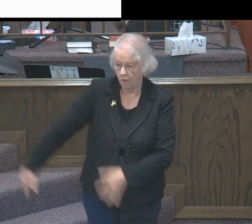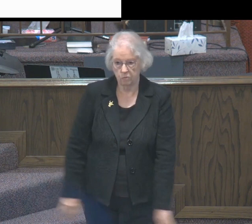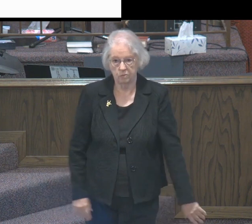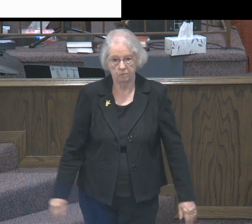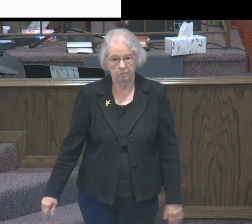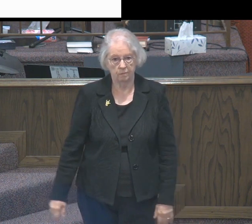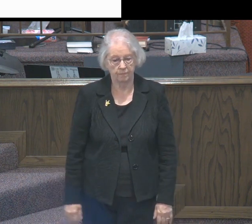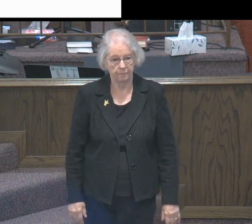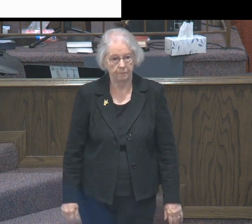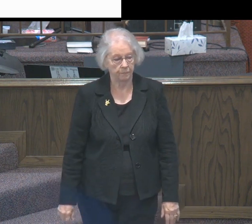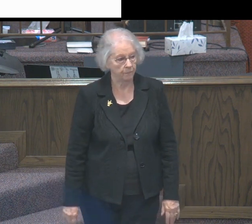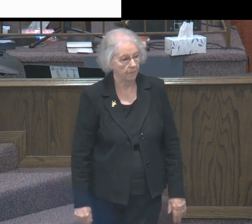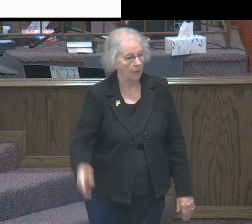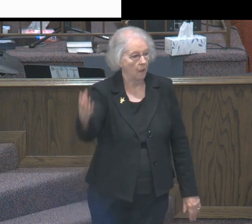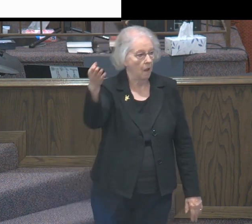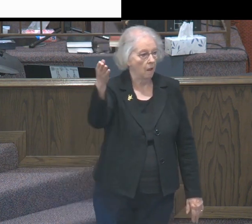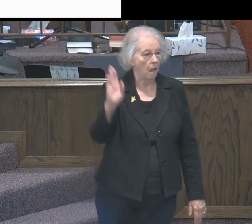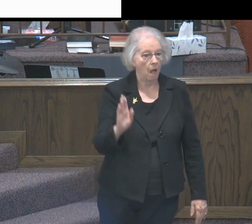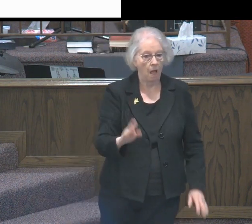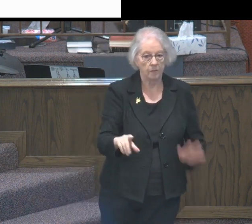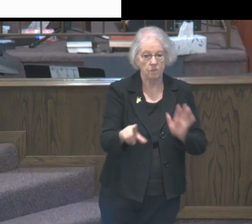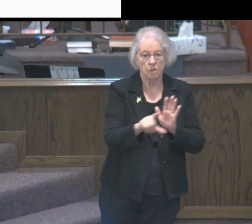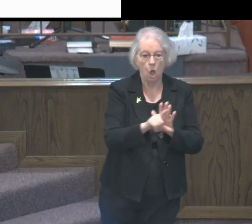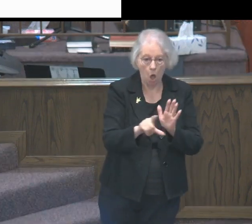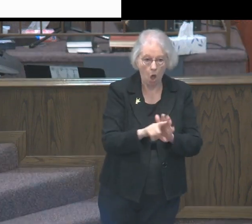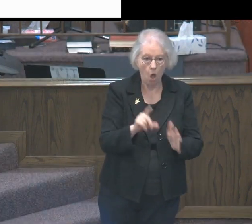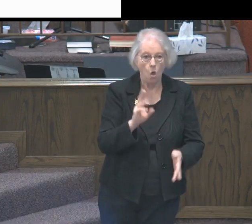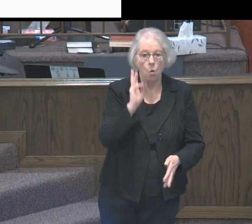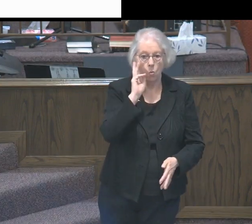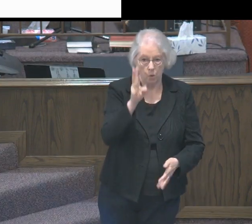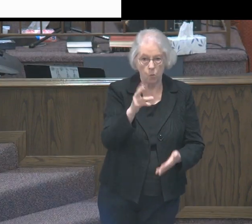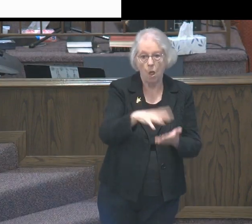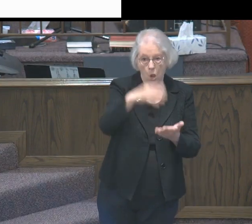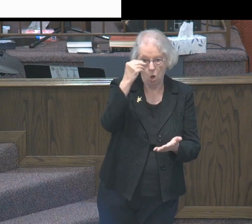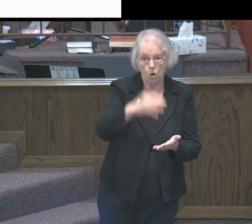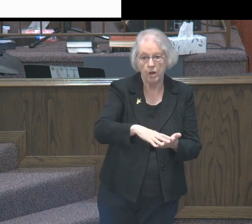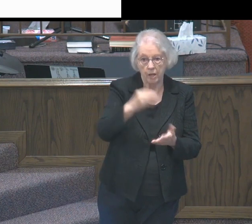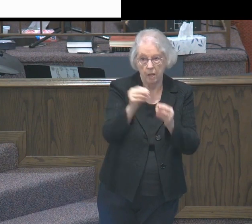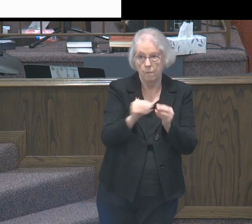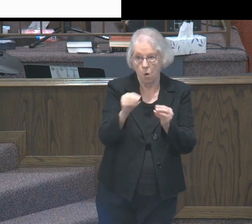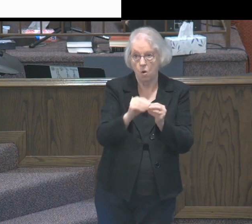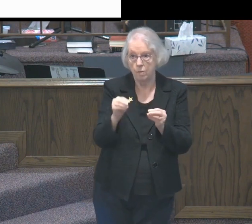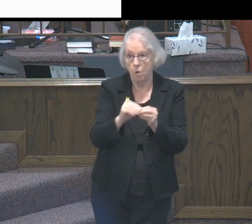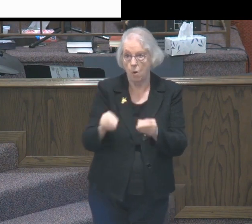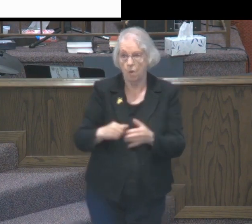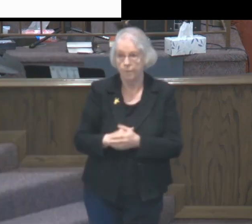requires, that's what we'll find out throughout the rest of this chapter and throughout the rest of really the Sermon on the